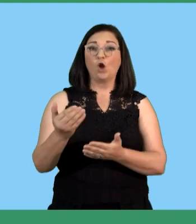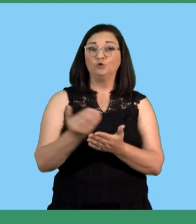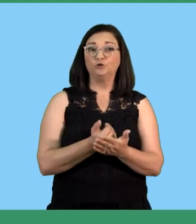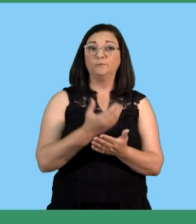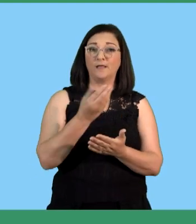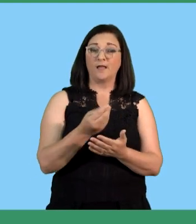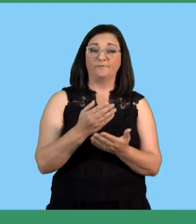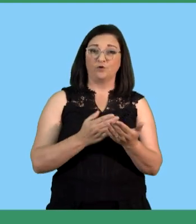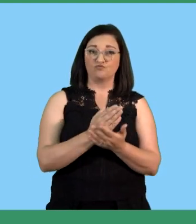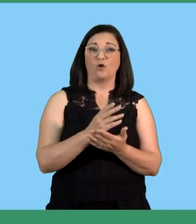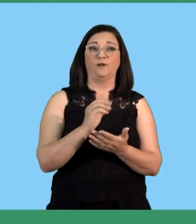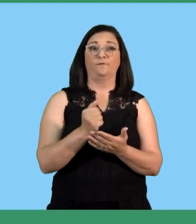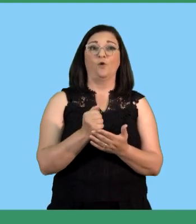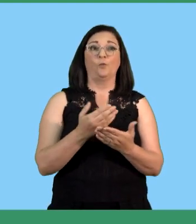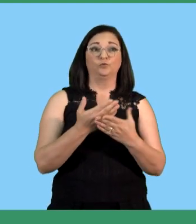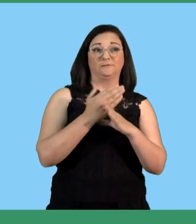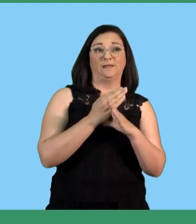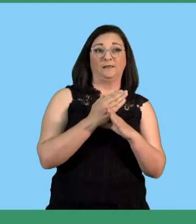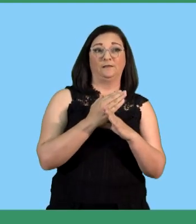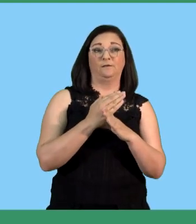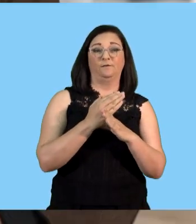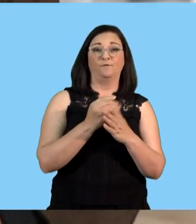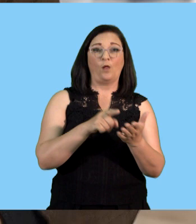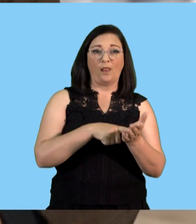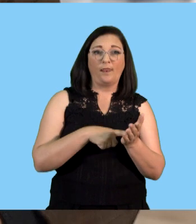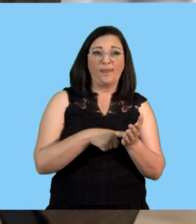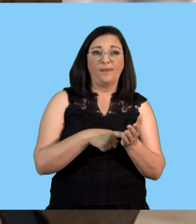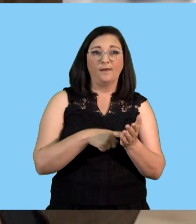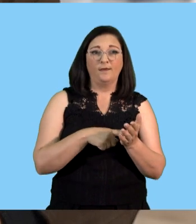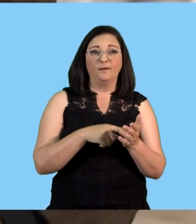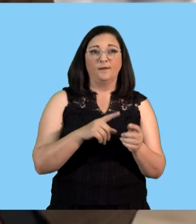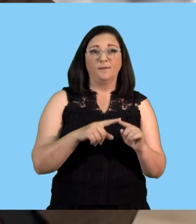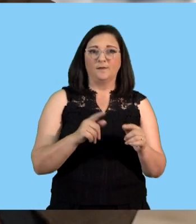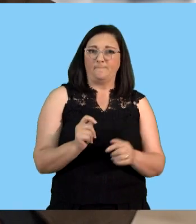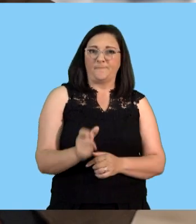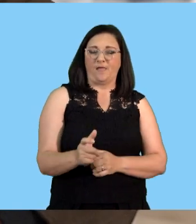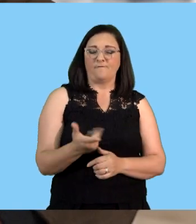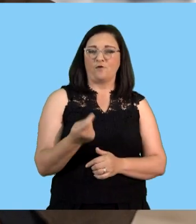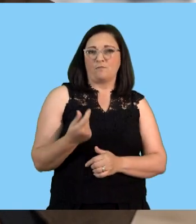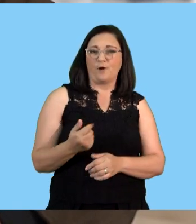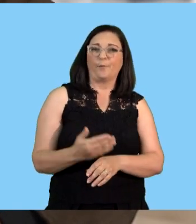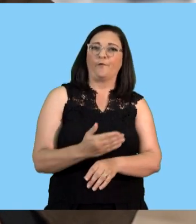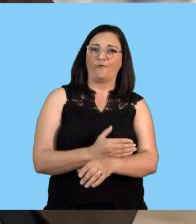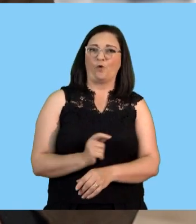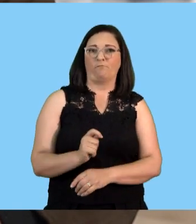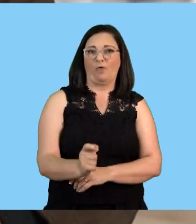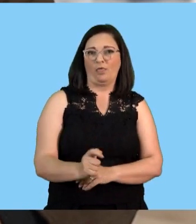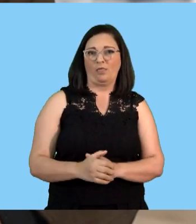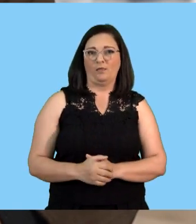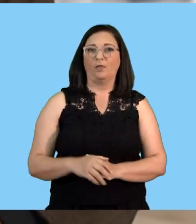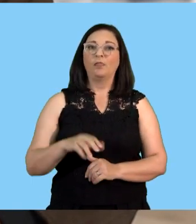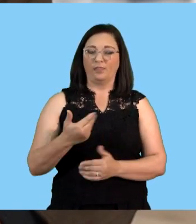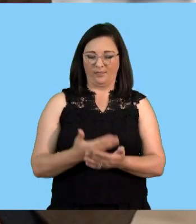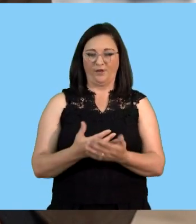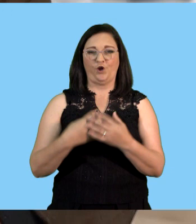right to be protected in labor agreements. So with labor, you understand that you are paying some money upfront before you can actually own the